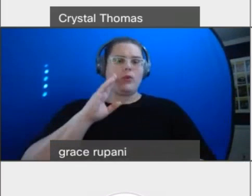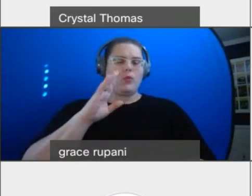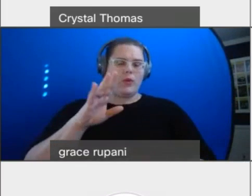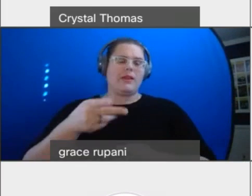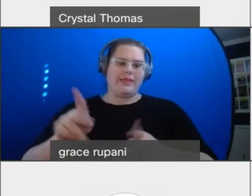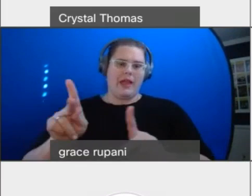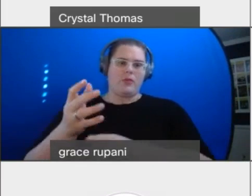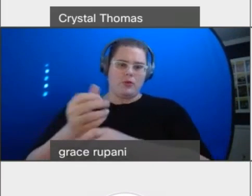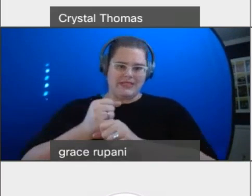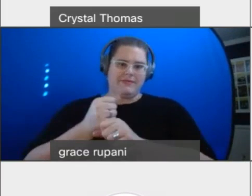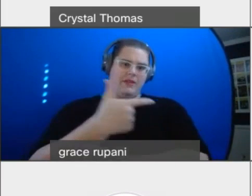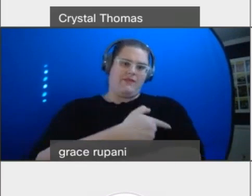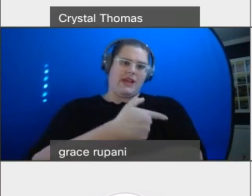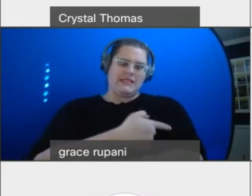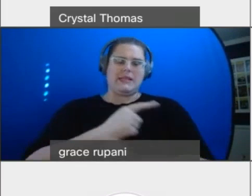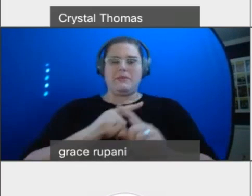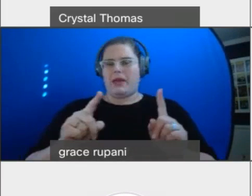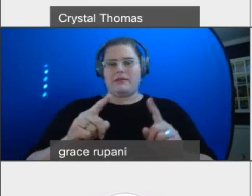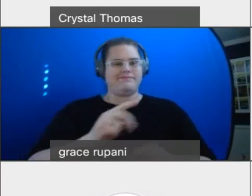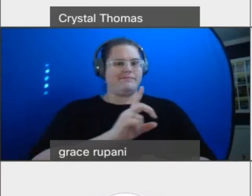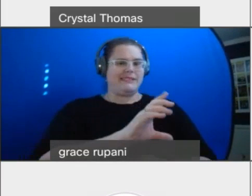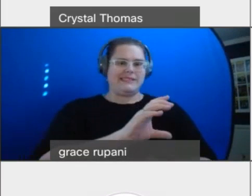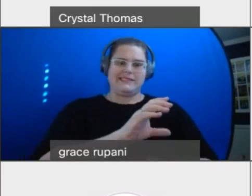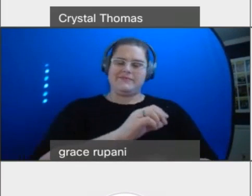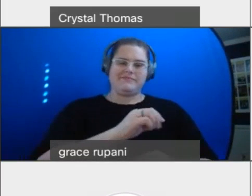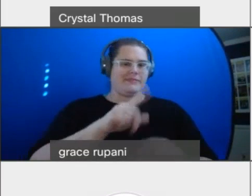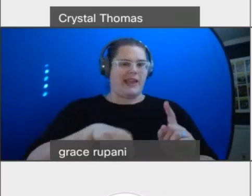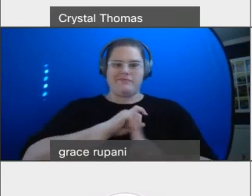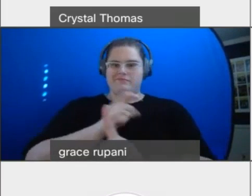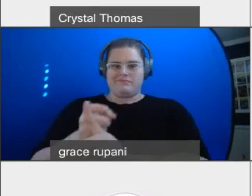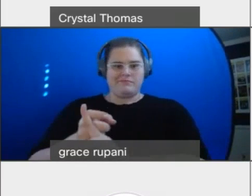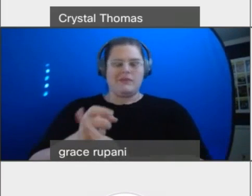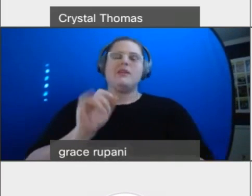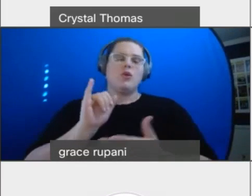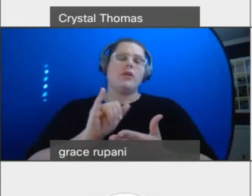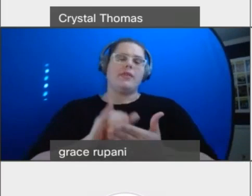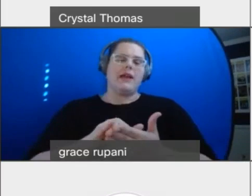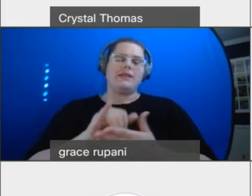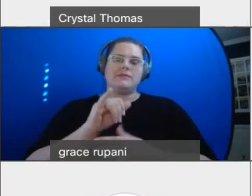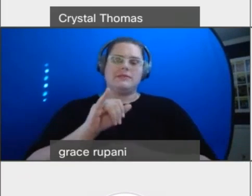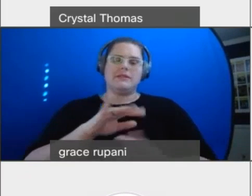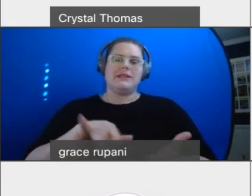living. But that's in the forefront of discussions we're having.